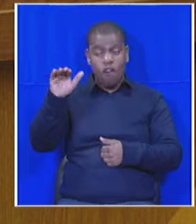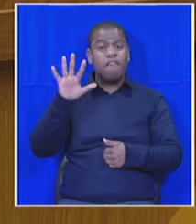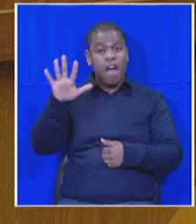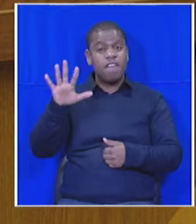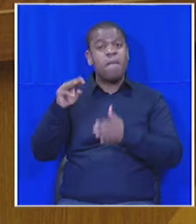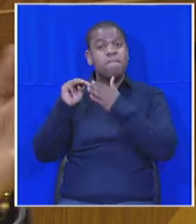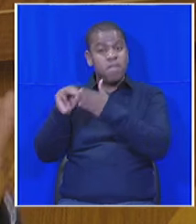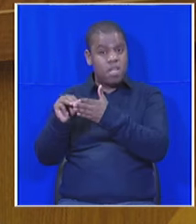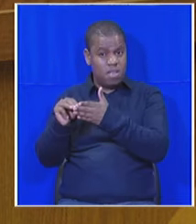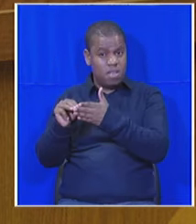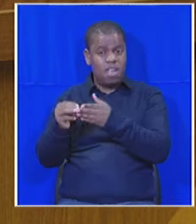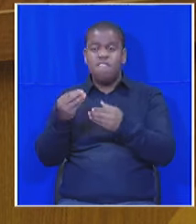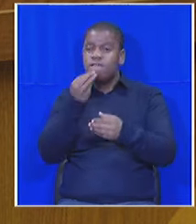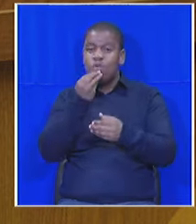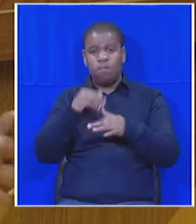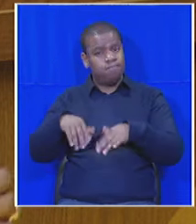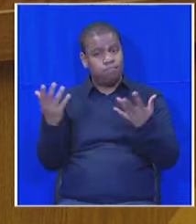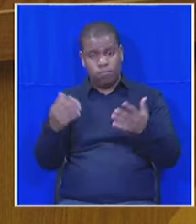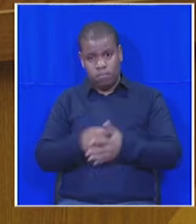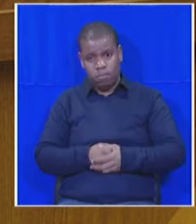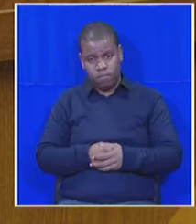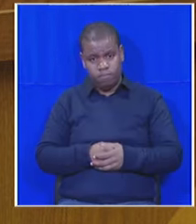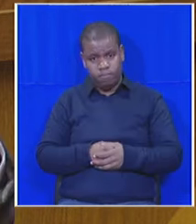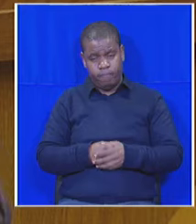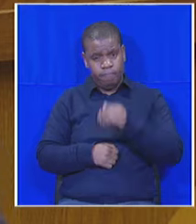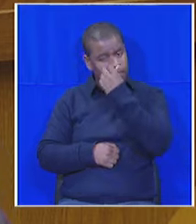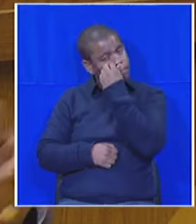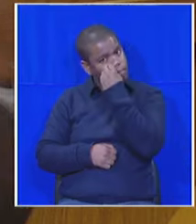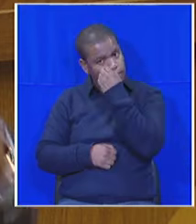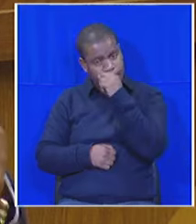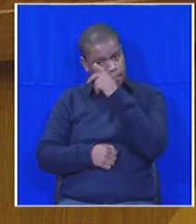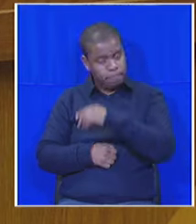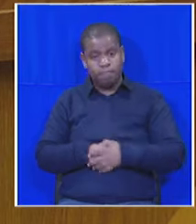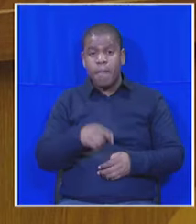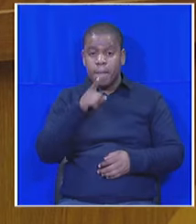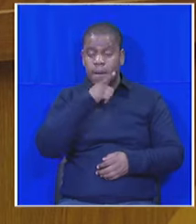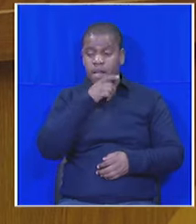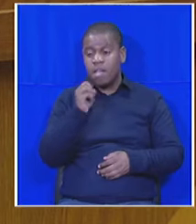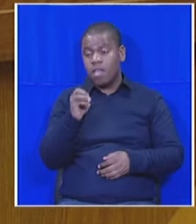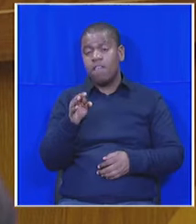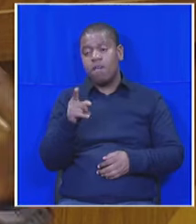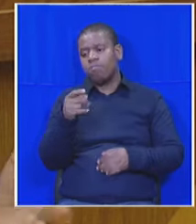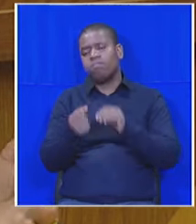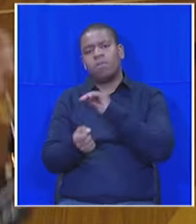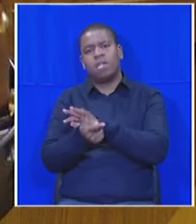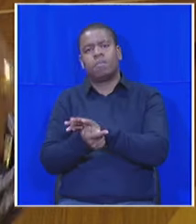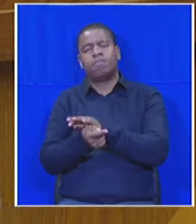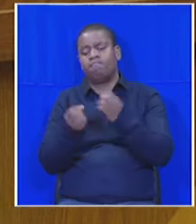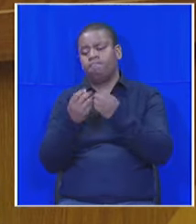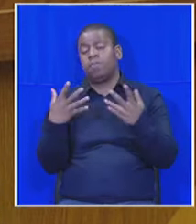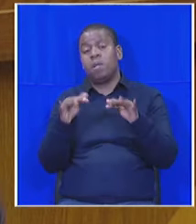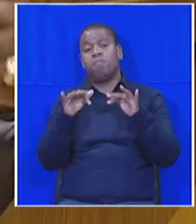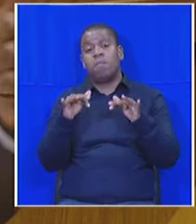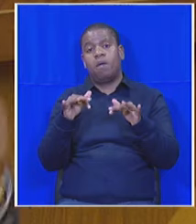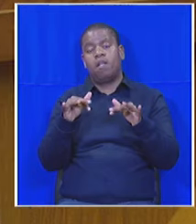even have a job, employable as they may be, some of them. But because that is not happening, a lot of people become